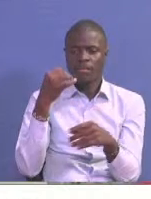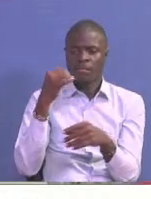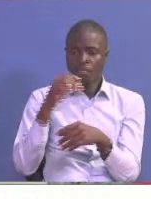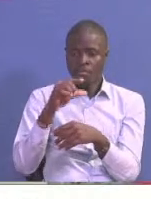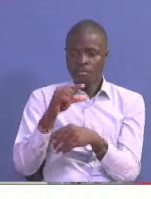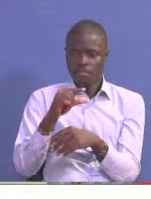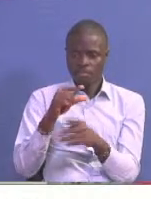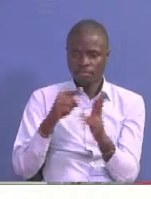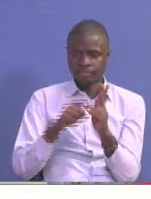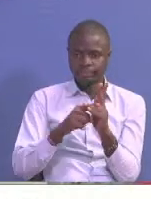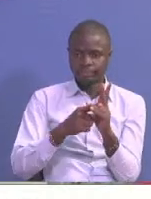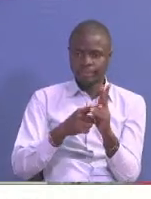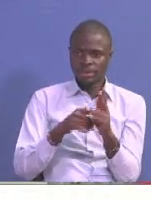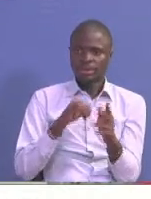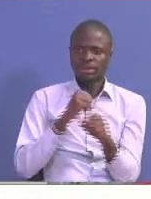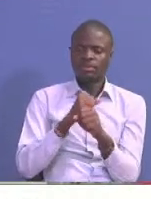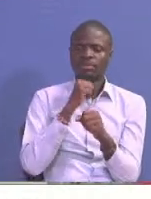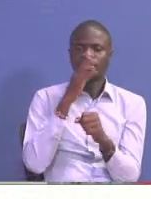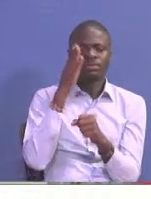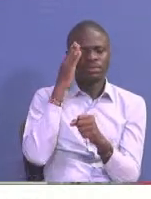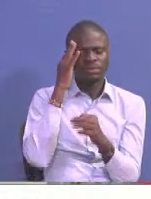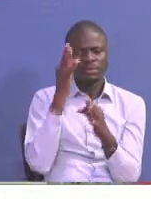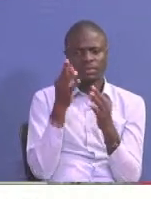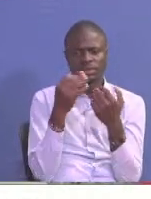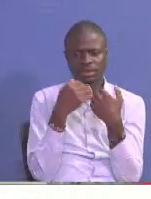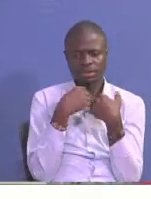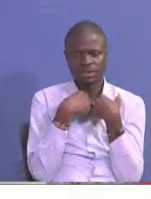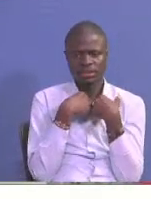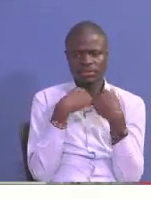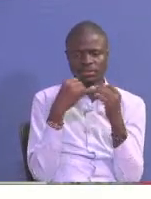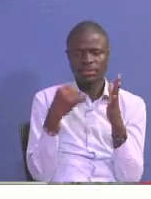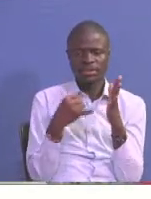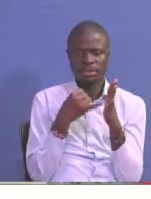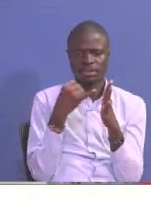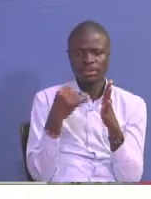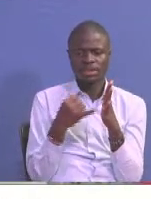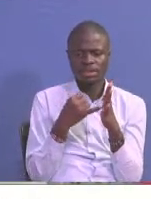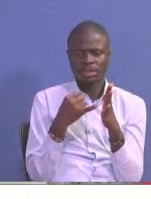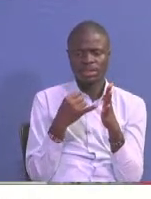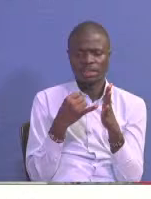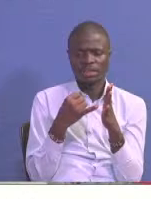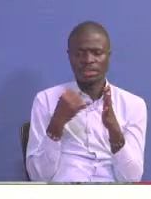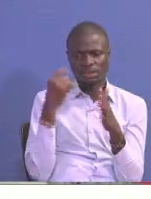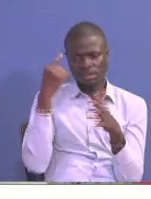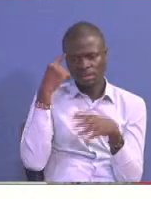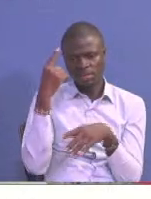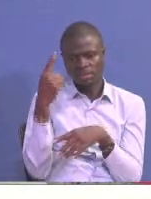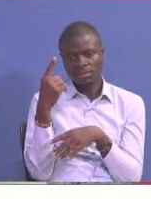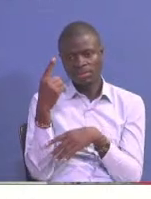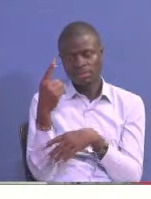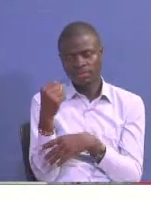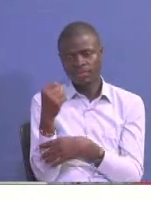I don't know whether we have factory, perhaps one assembly line for